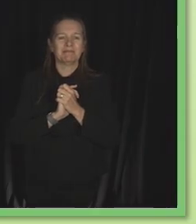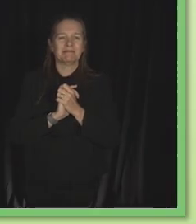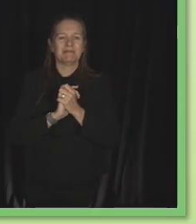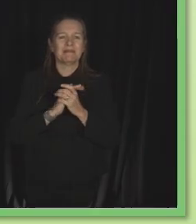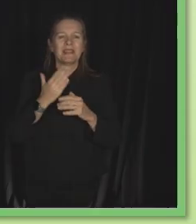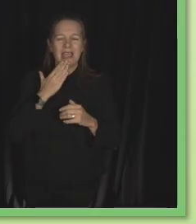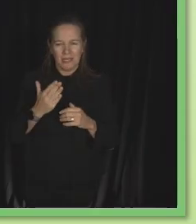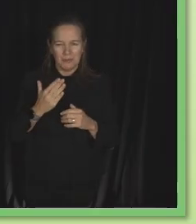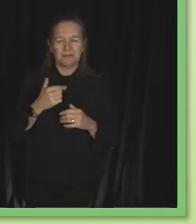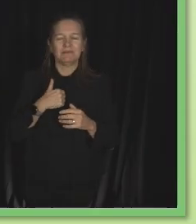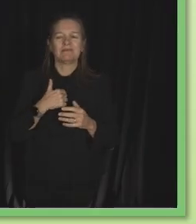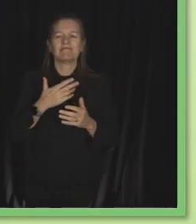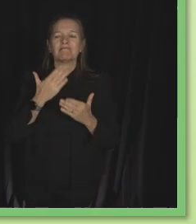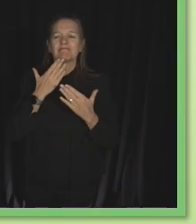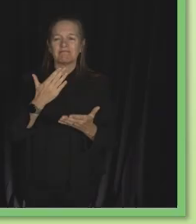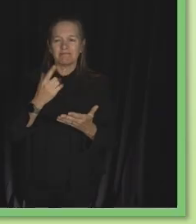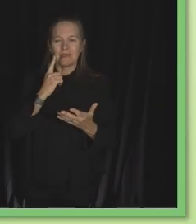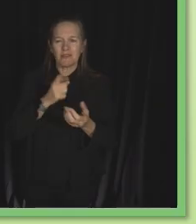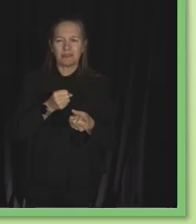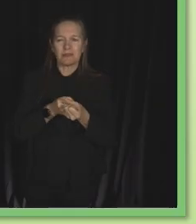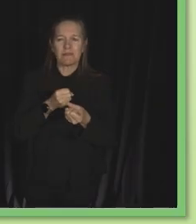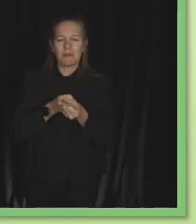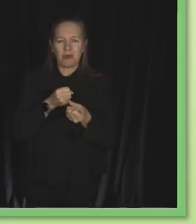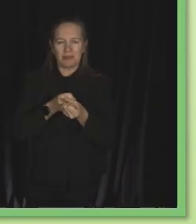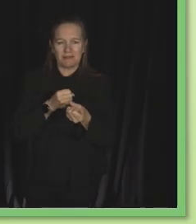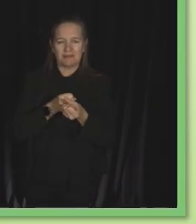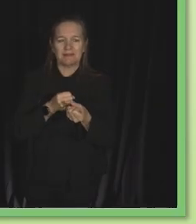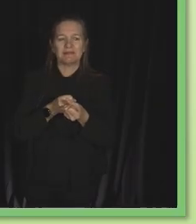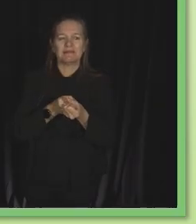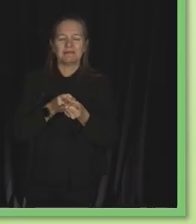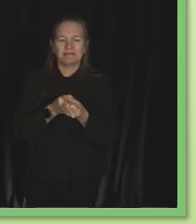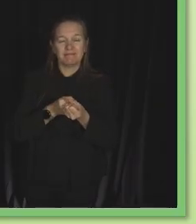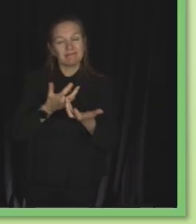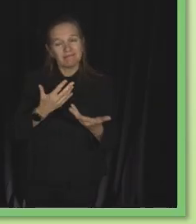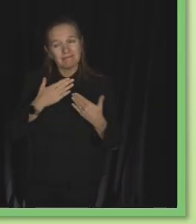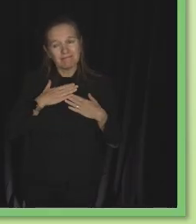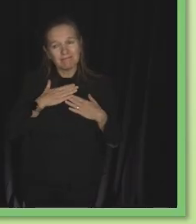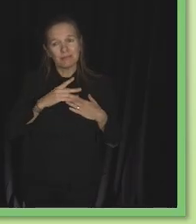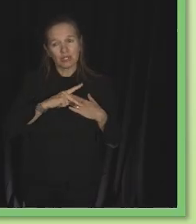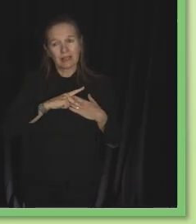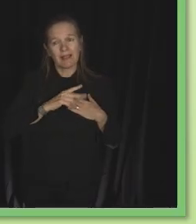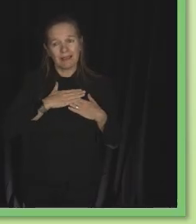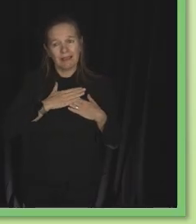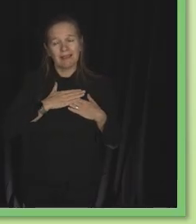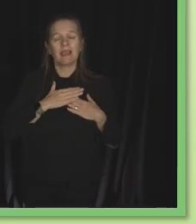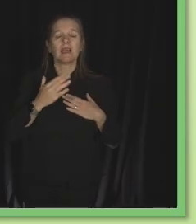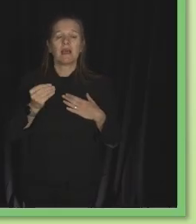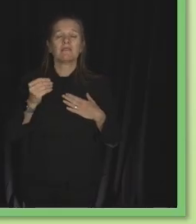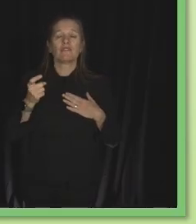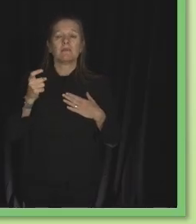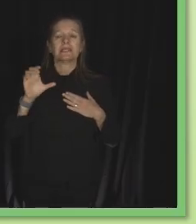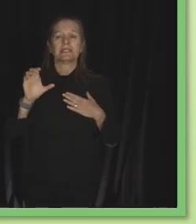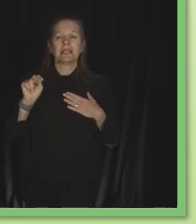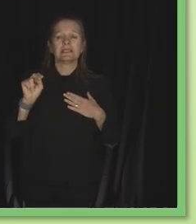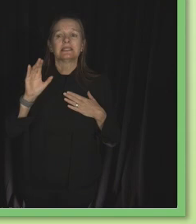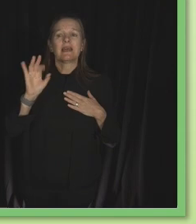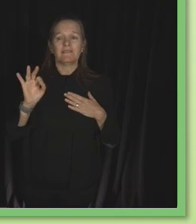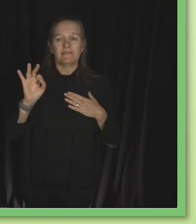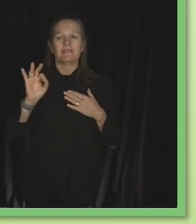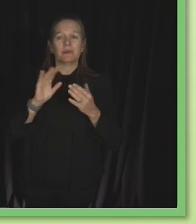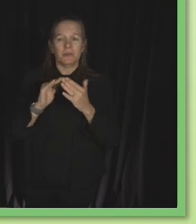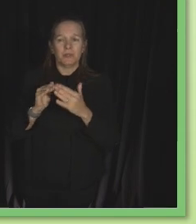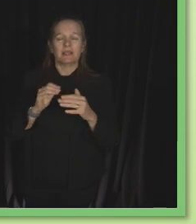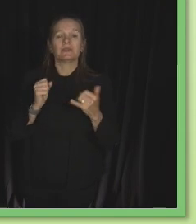Thank you. I'm so grateful for this support system around me, both personally and from the CNCF community. And now, as we